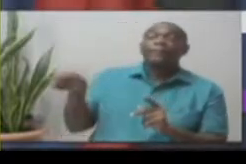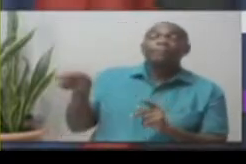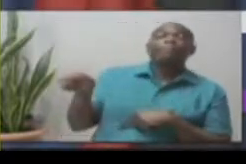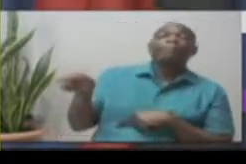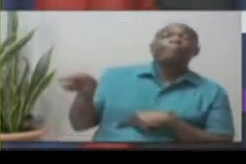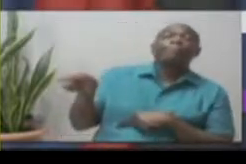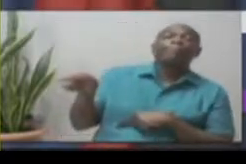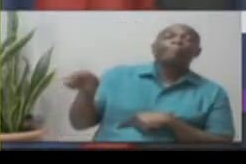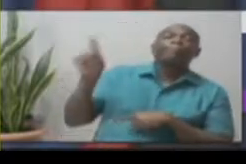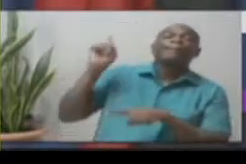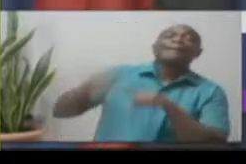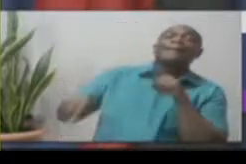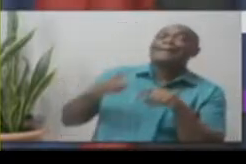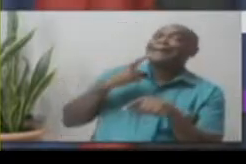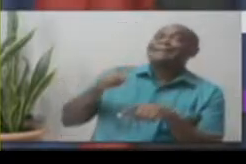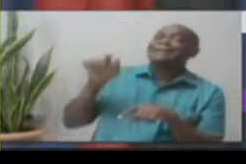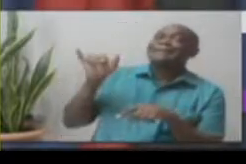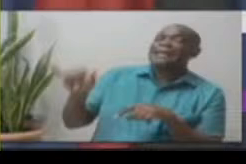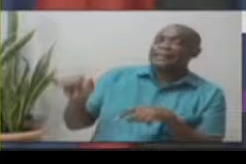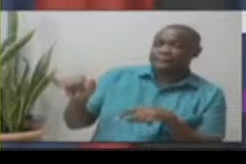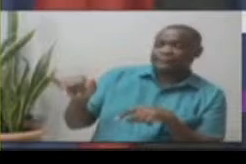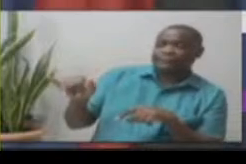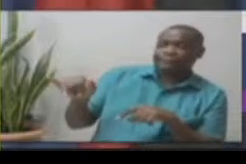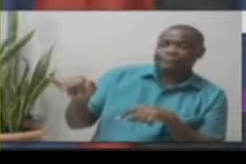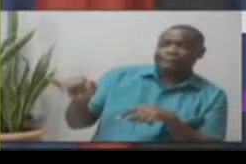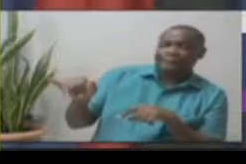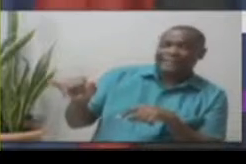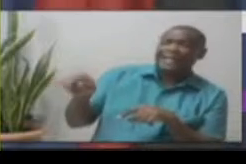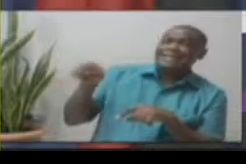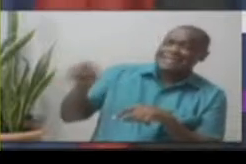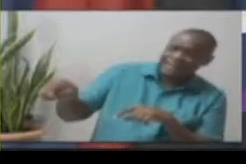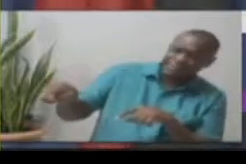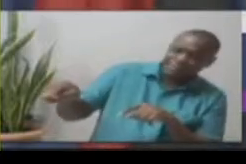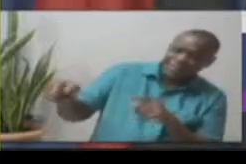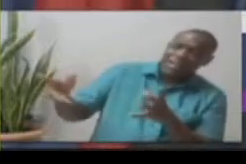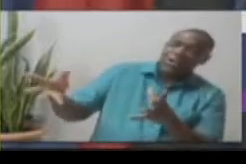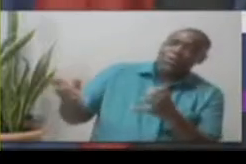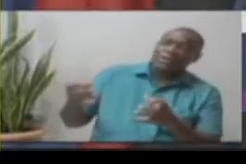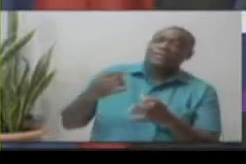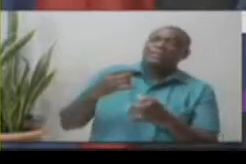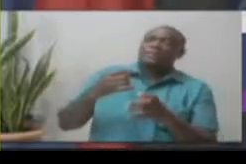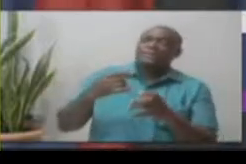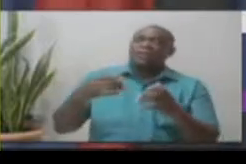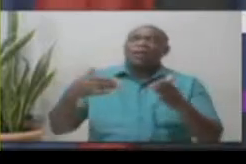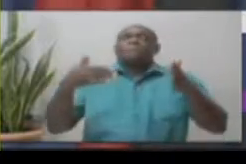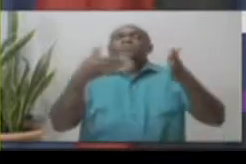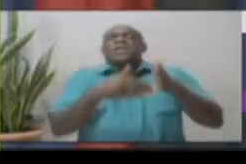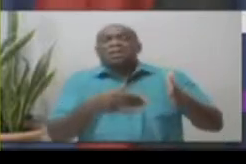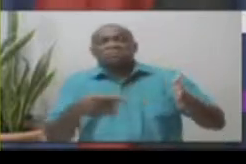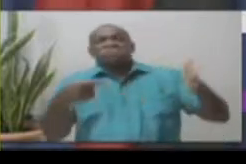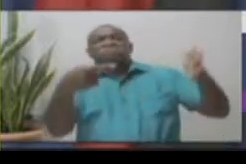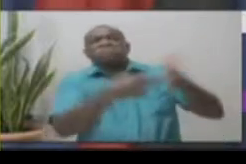about an exemption that is part of your terms and what you do with the money you earn.